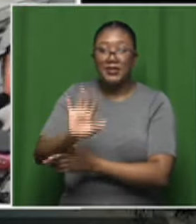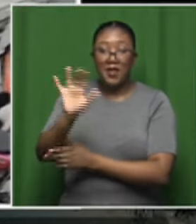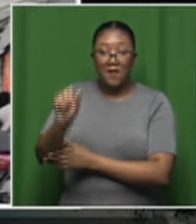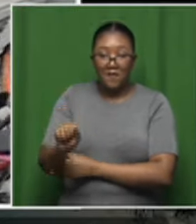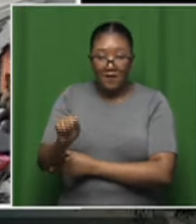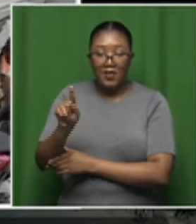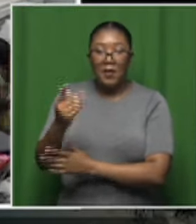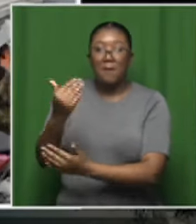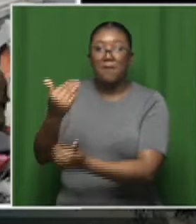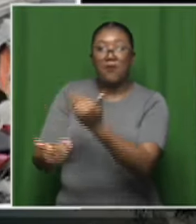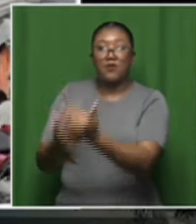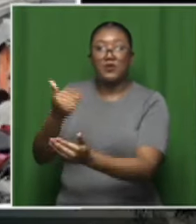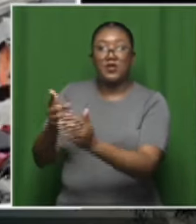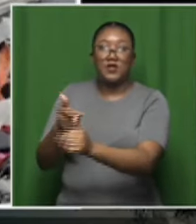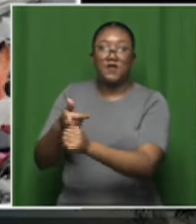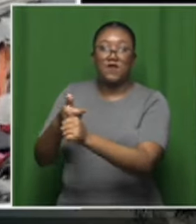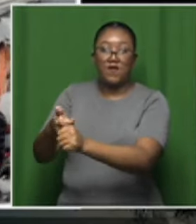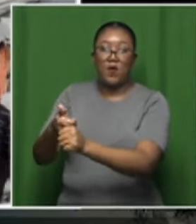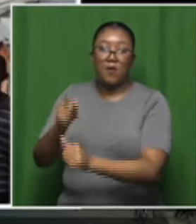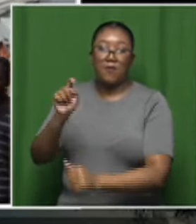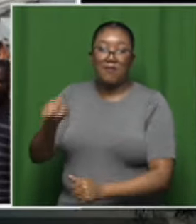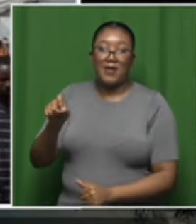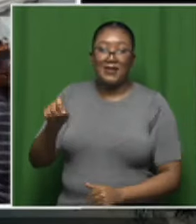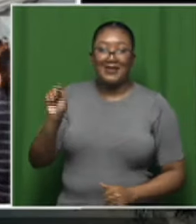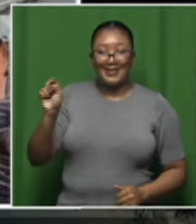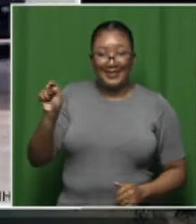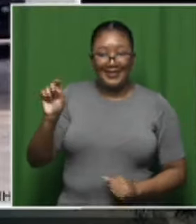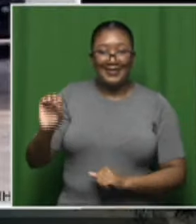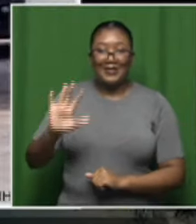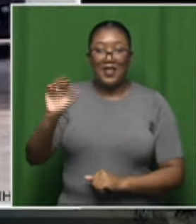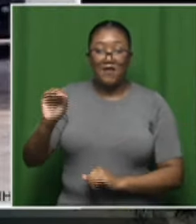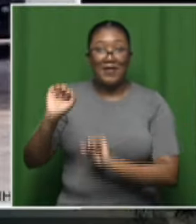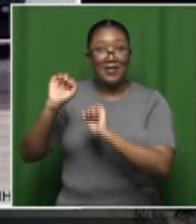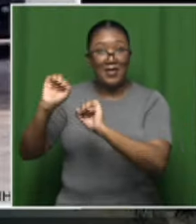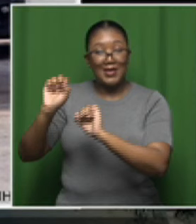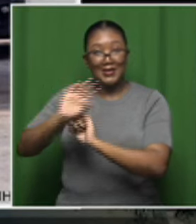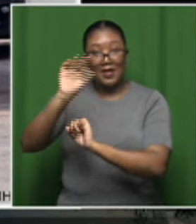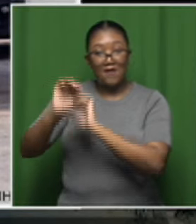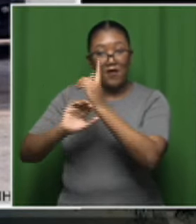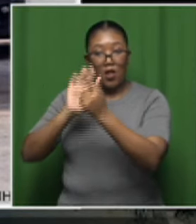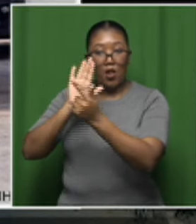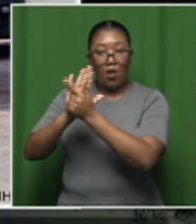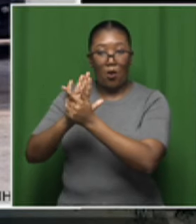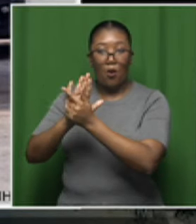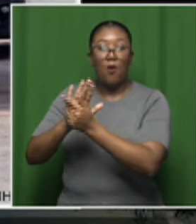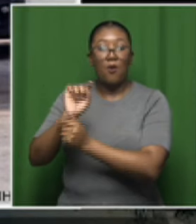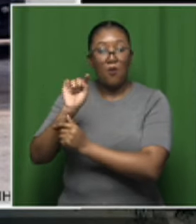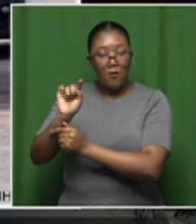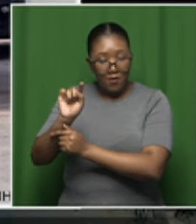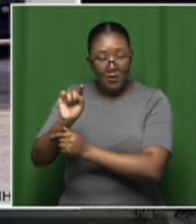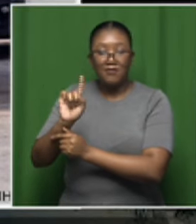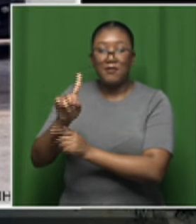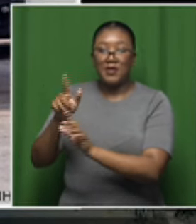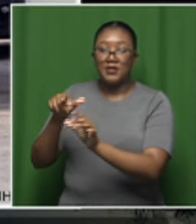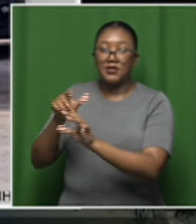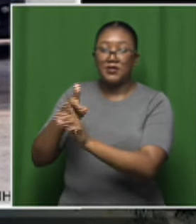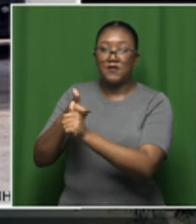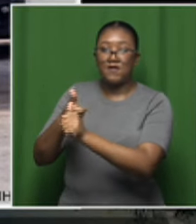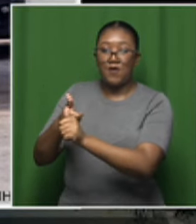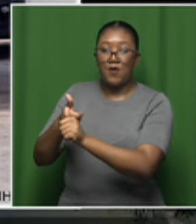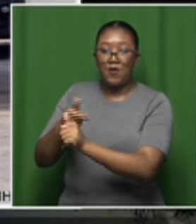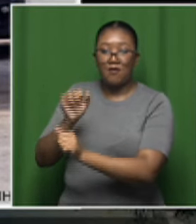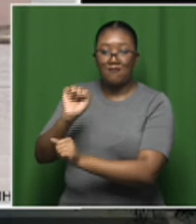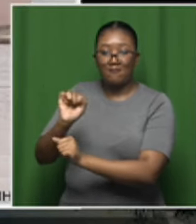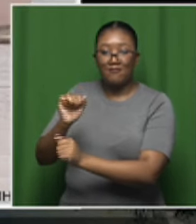processes must be done in terms of the laws of South Africa when you are repatriating bodies. And you would